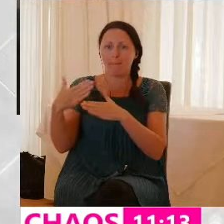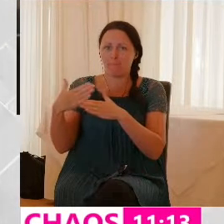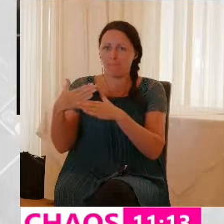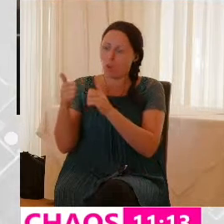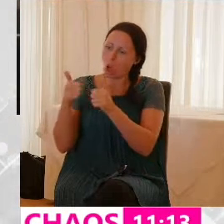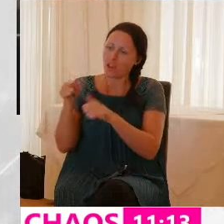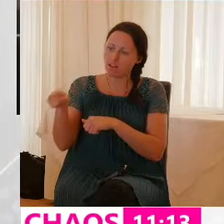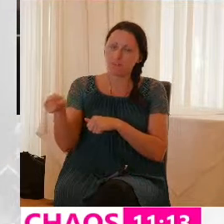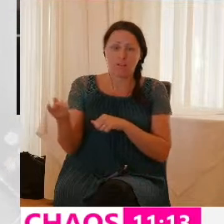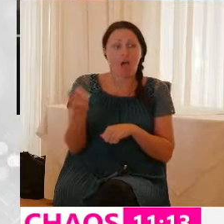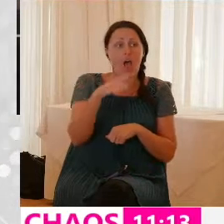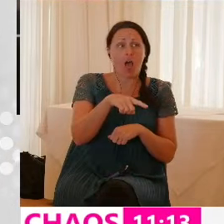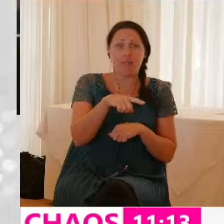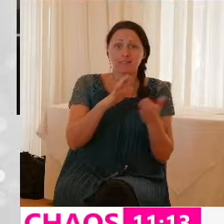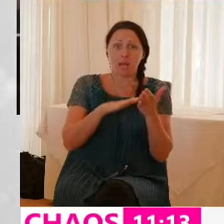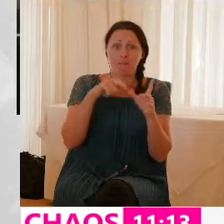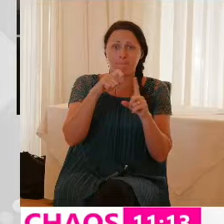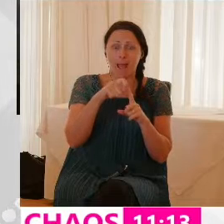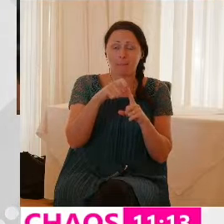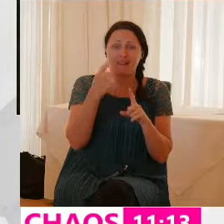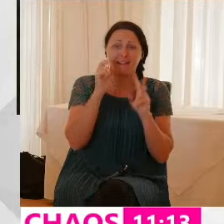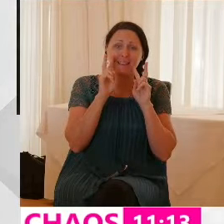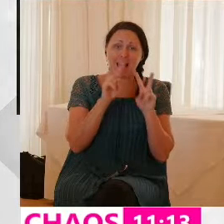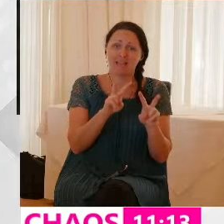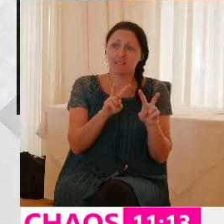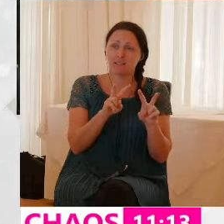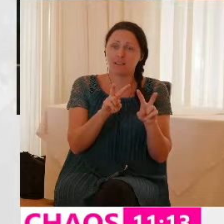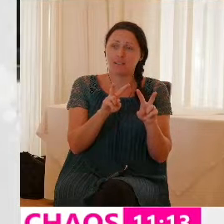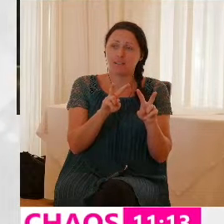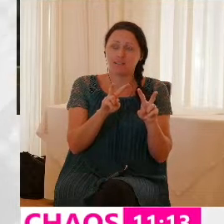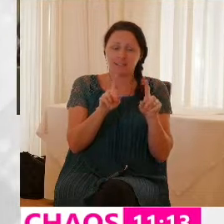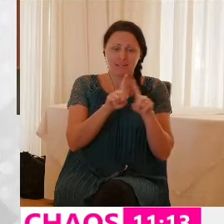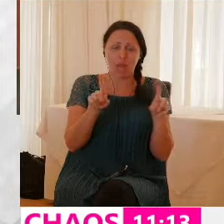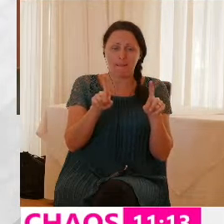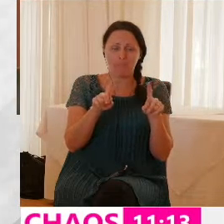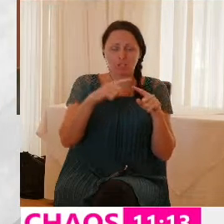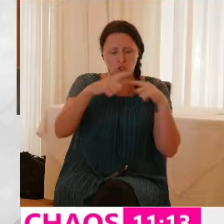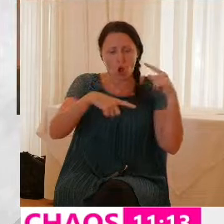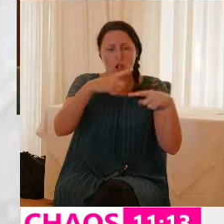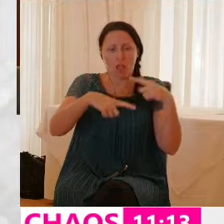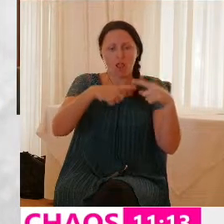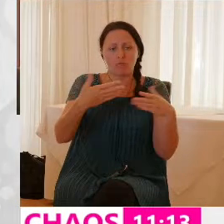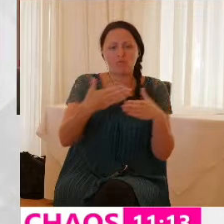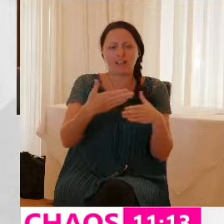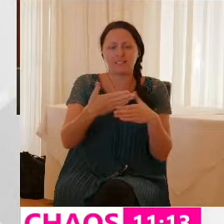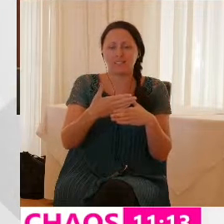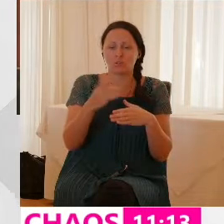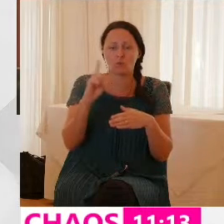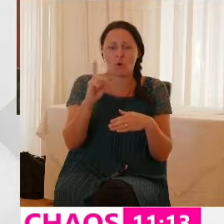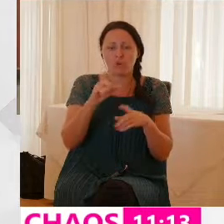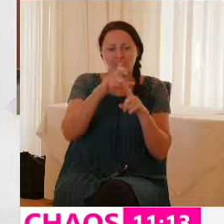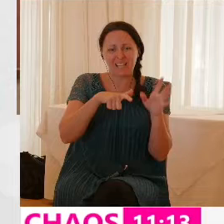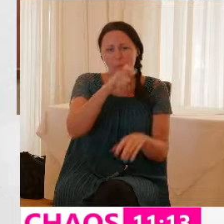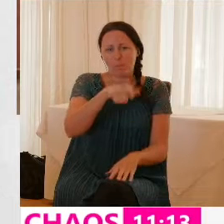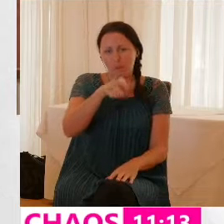of the map, you see the same circle of practices for employees, for disabled